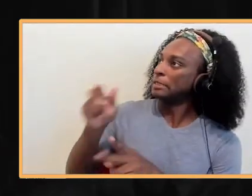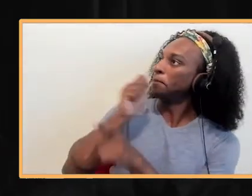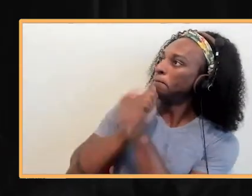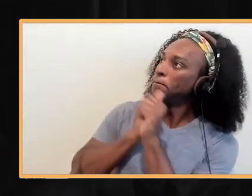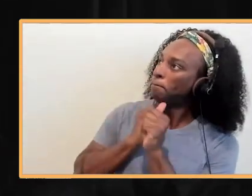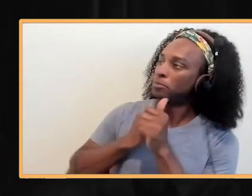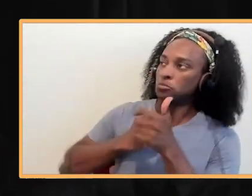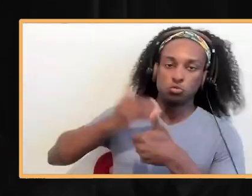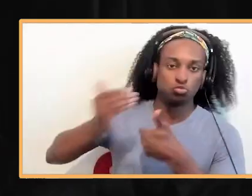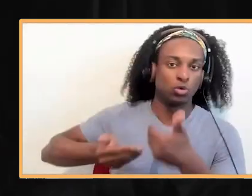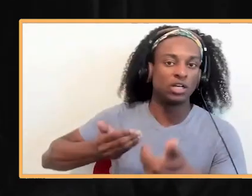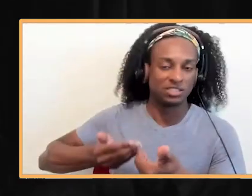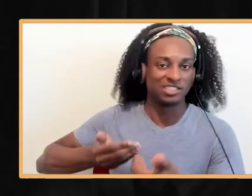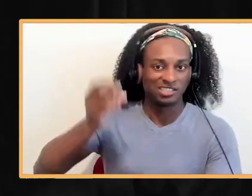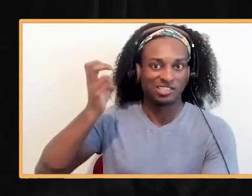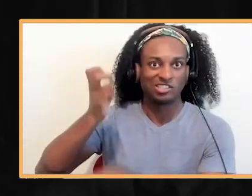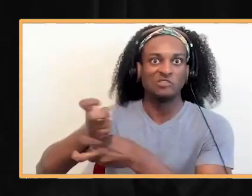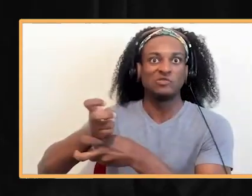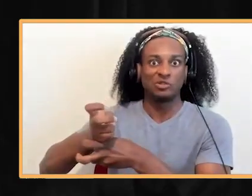in